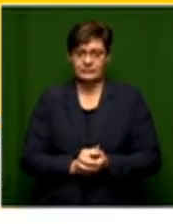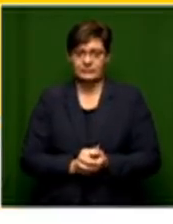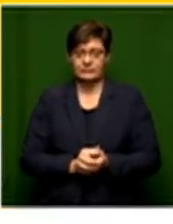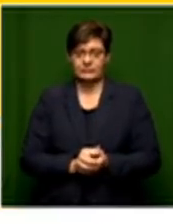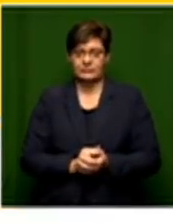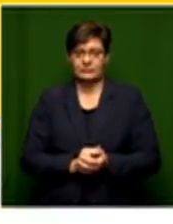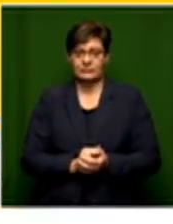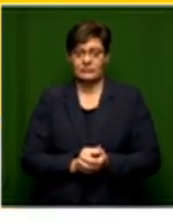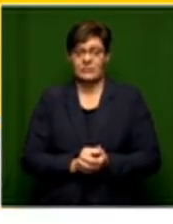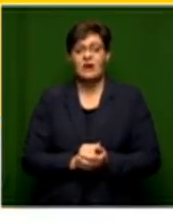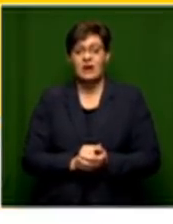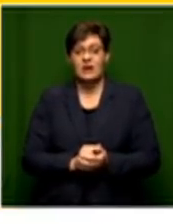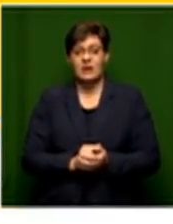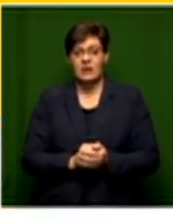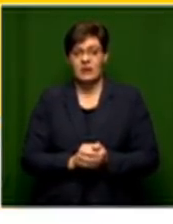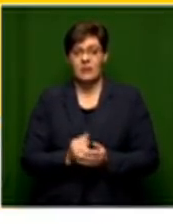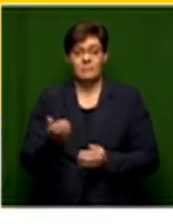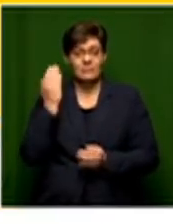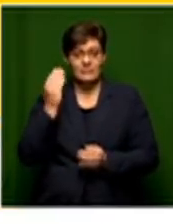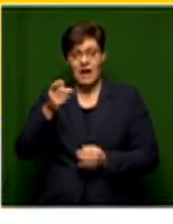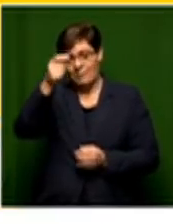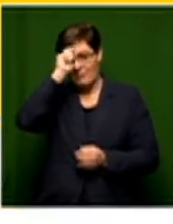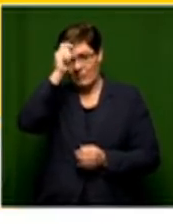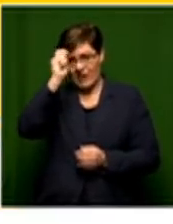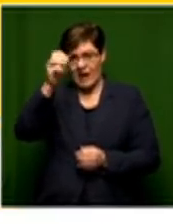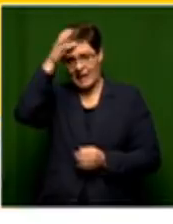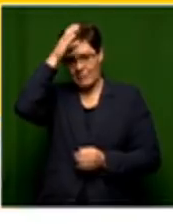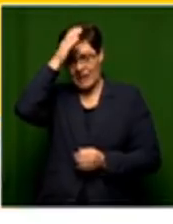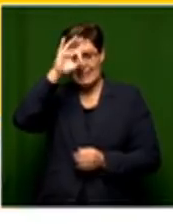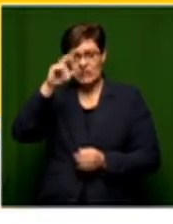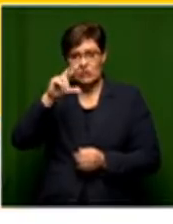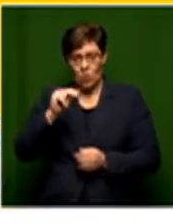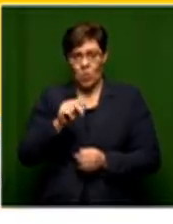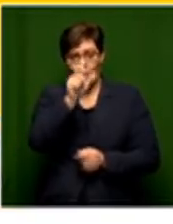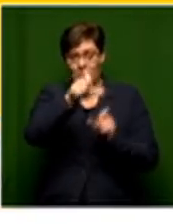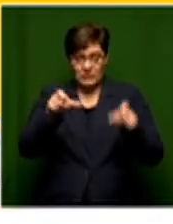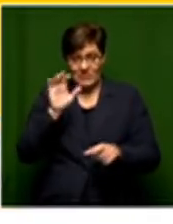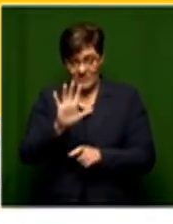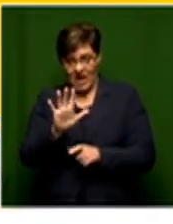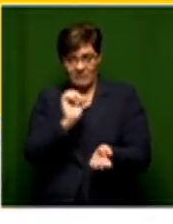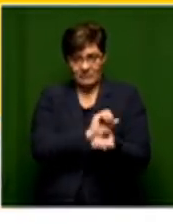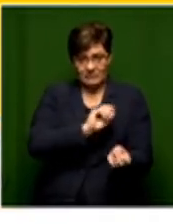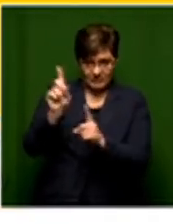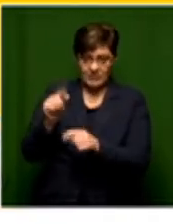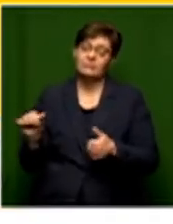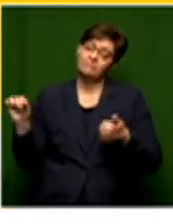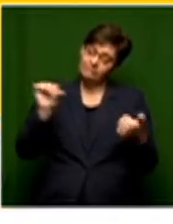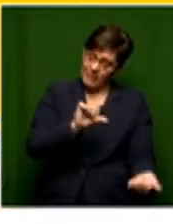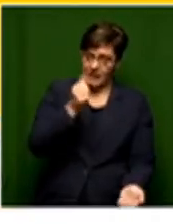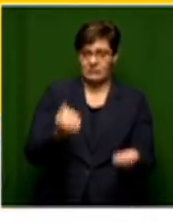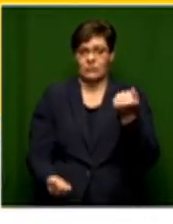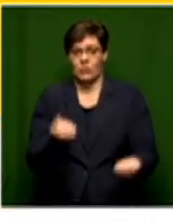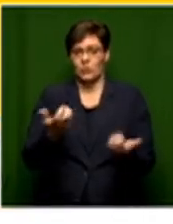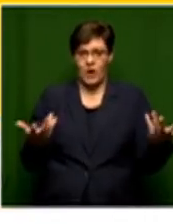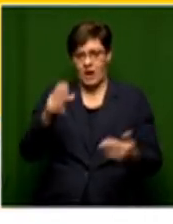The five men charged with the murder of former Bafana Bafana captain Senzo Meyiwa are back in the Boksburg Magistrate's